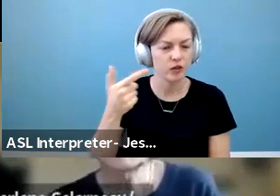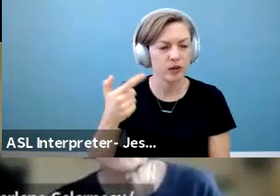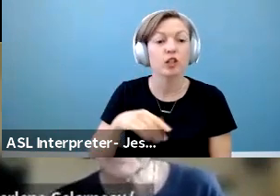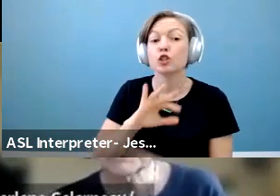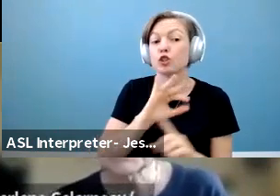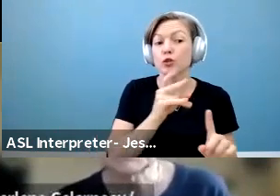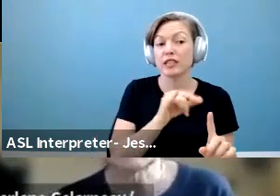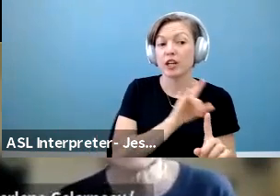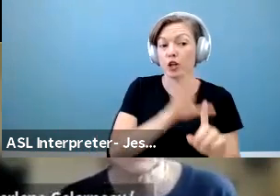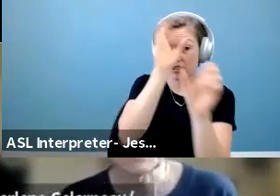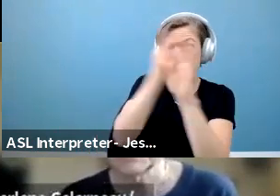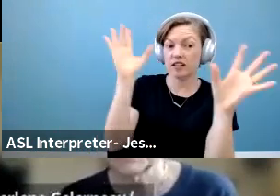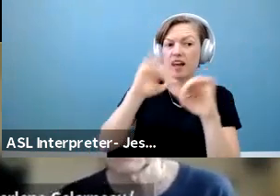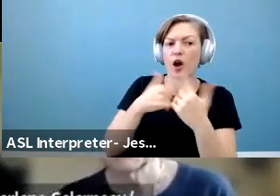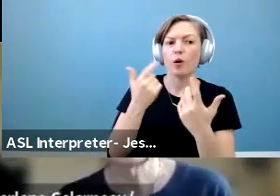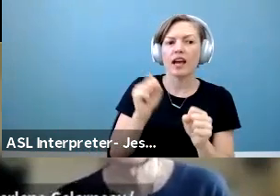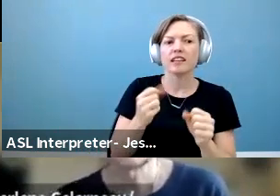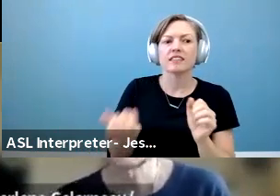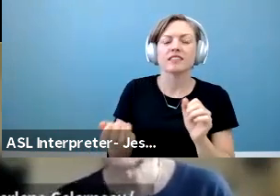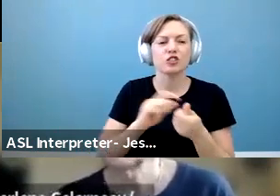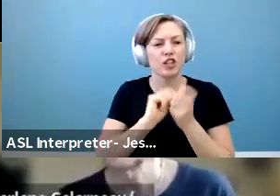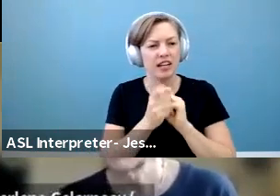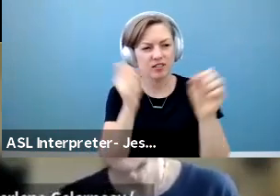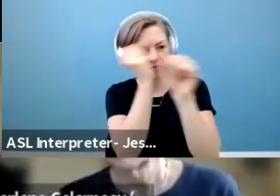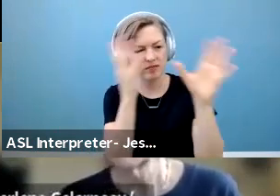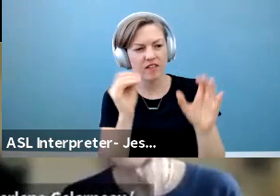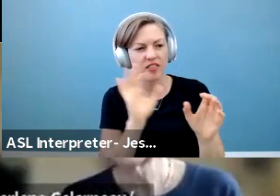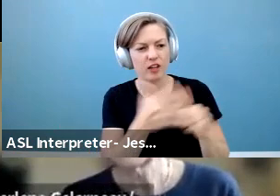might reimagine the tree today and for the future.